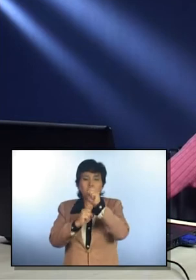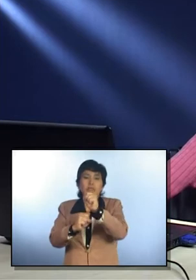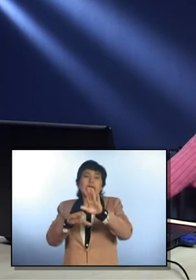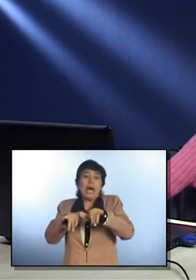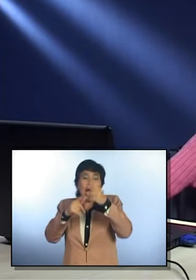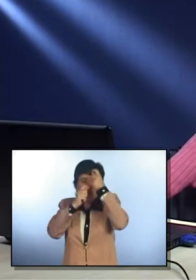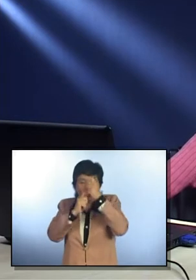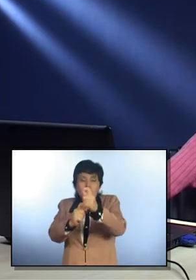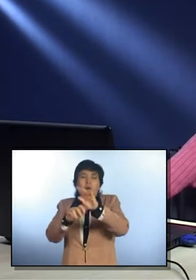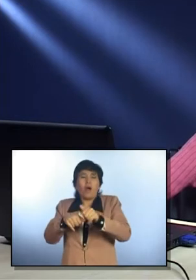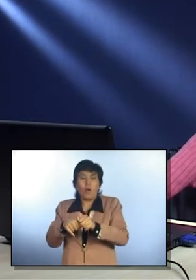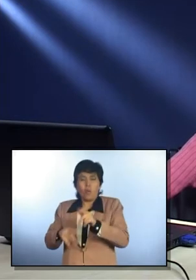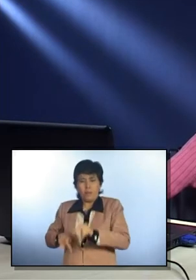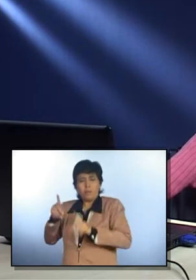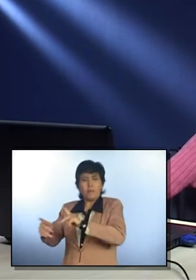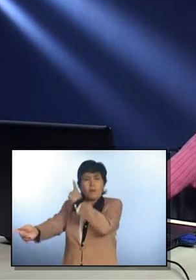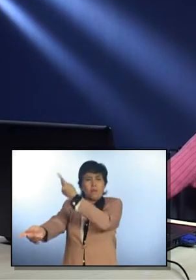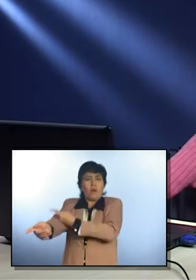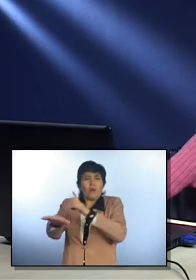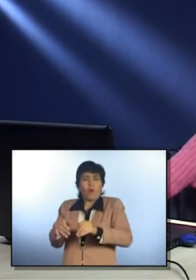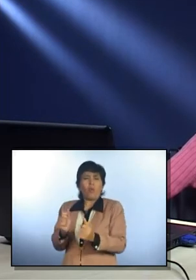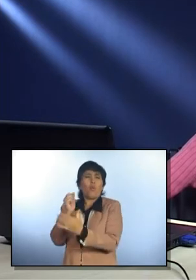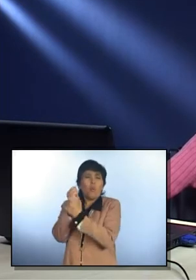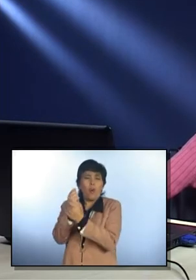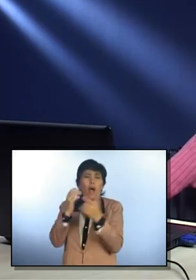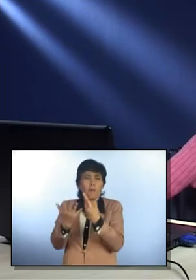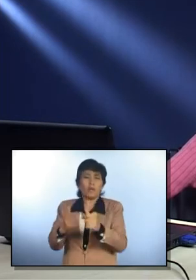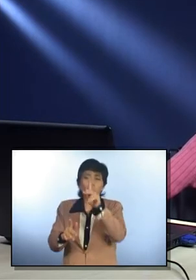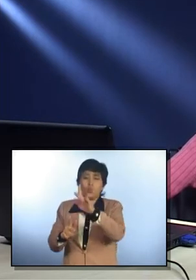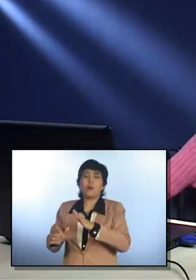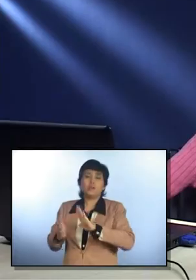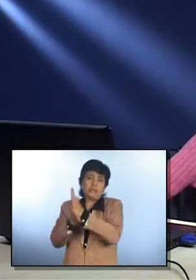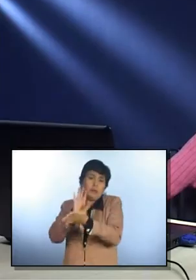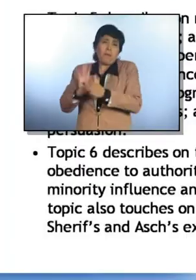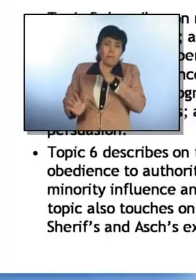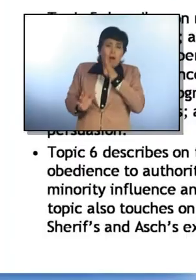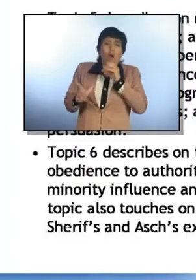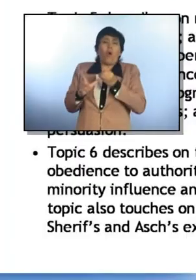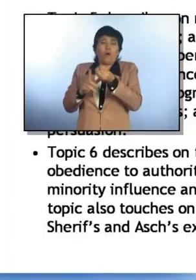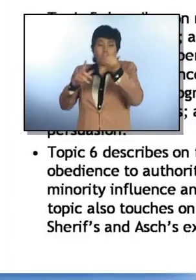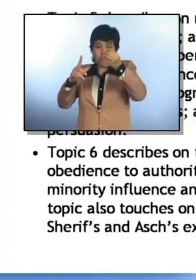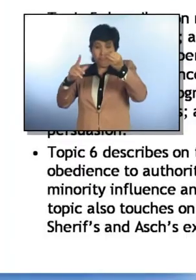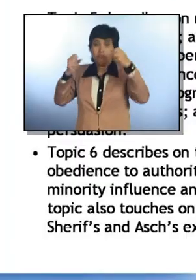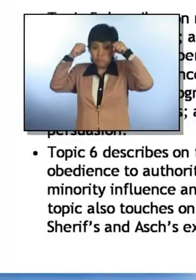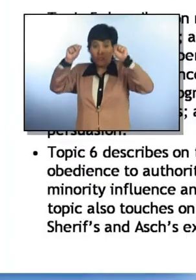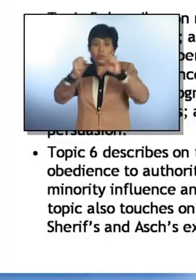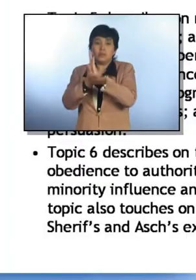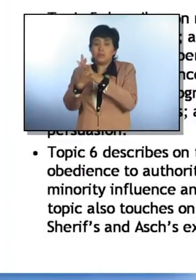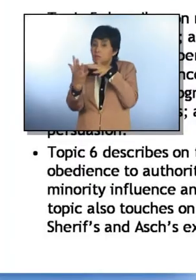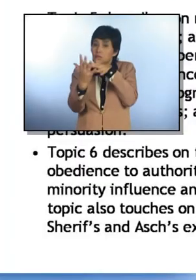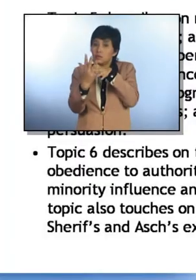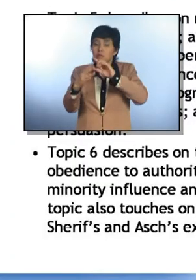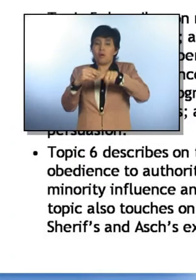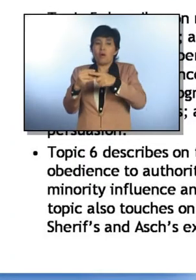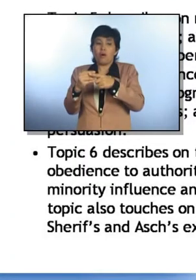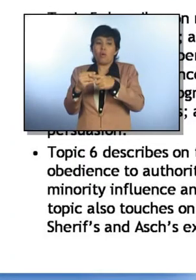the power that people hold. It can be you as a mother or you as a boss. Studies to